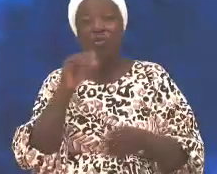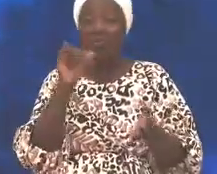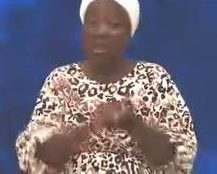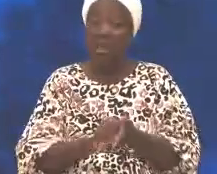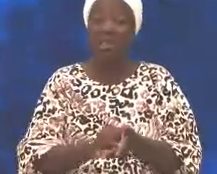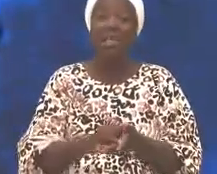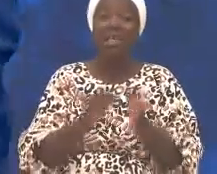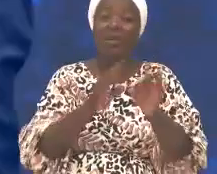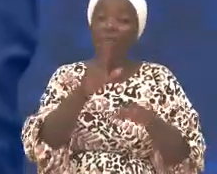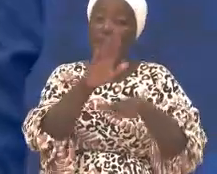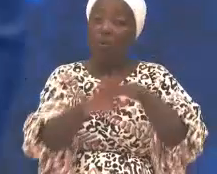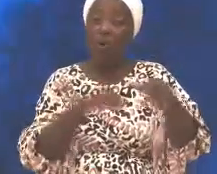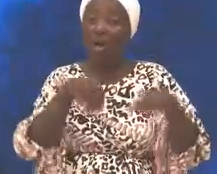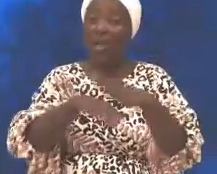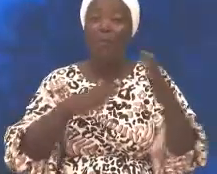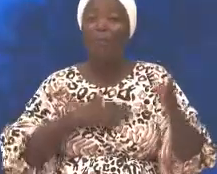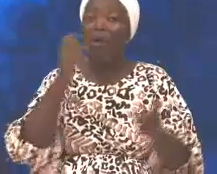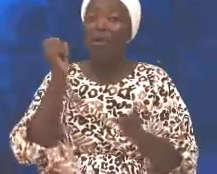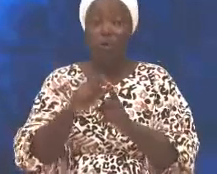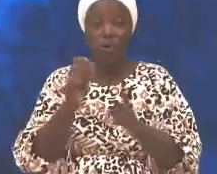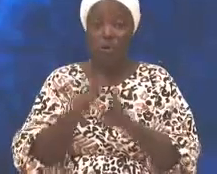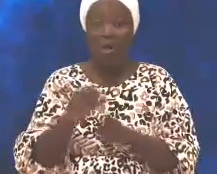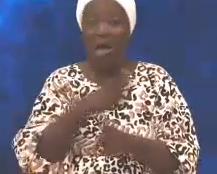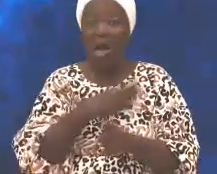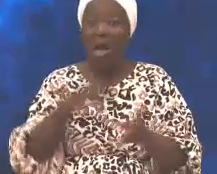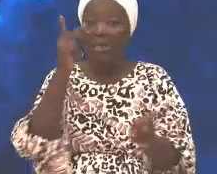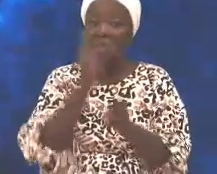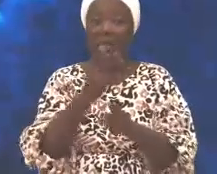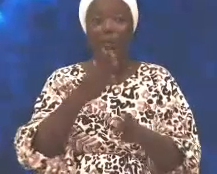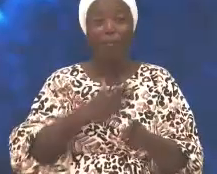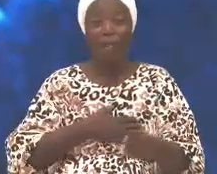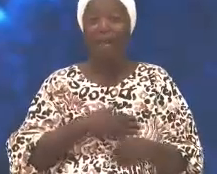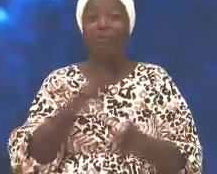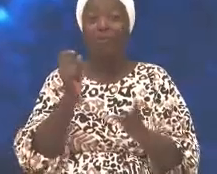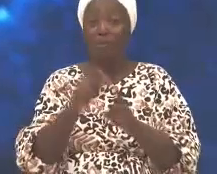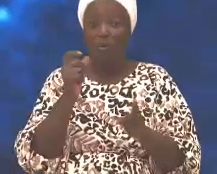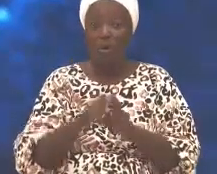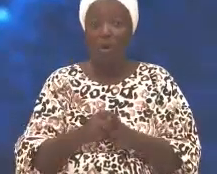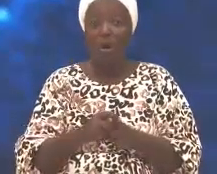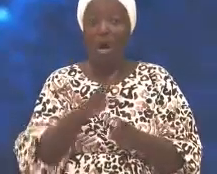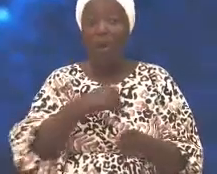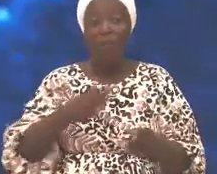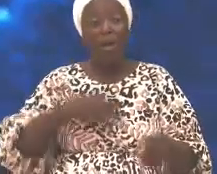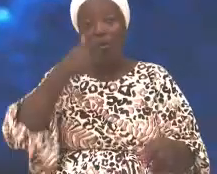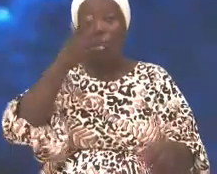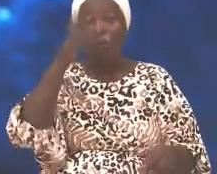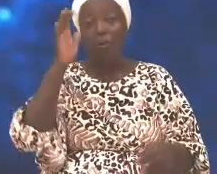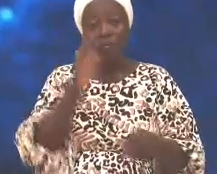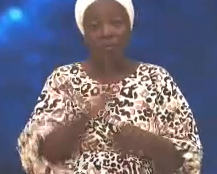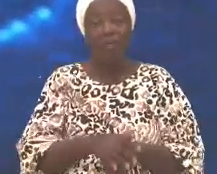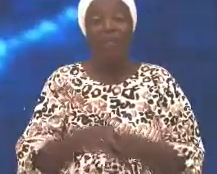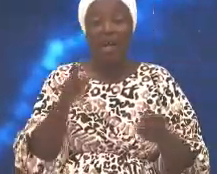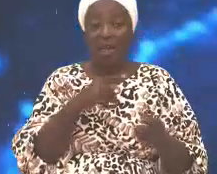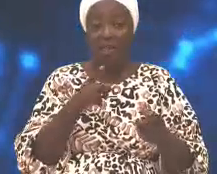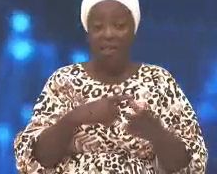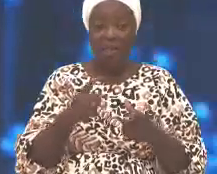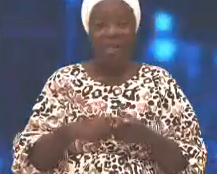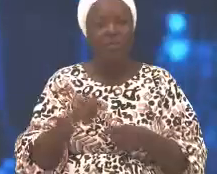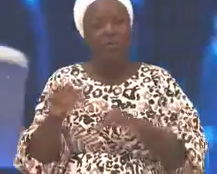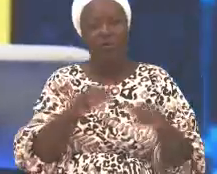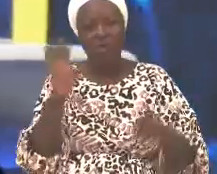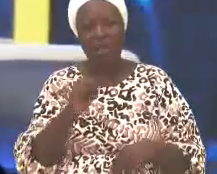walk in my statutes and keep my ordinances and do them, and they shall be